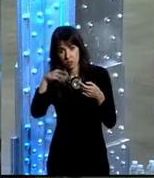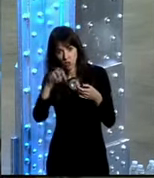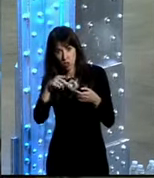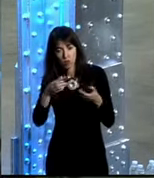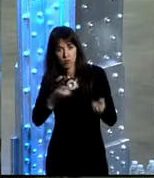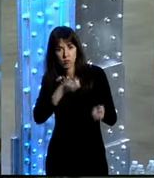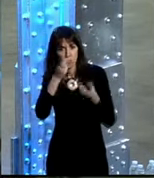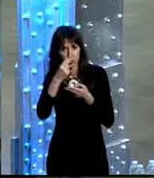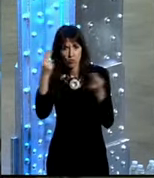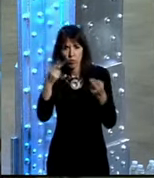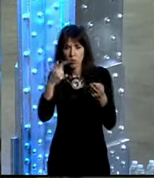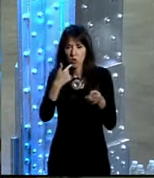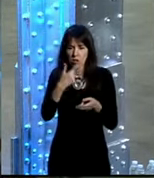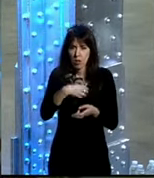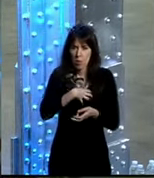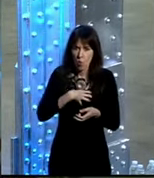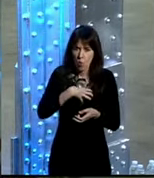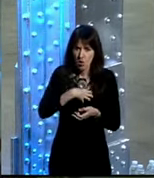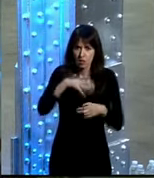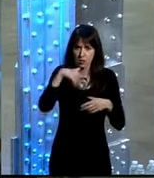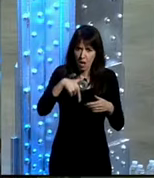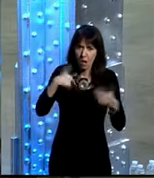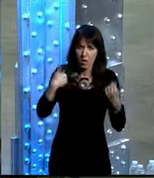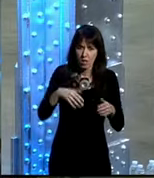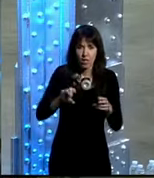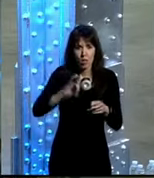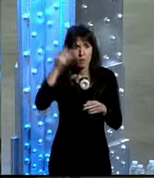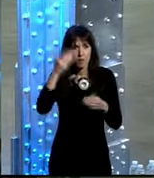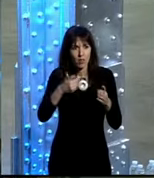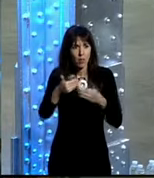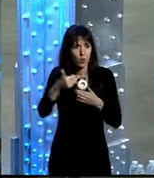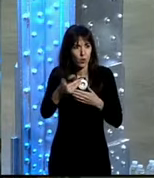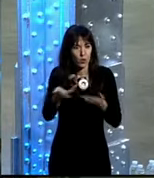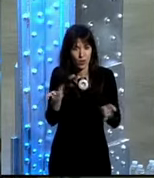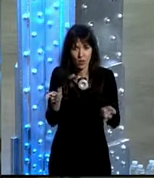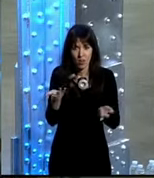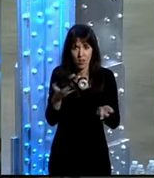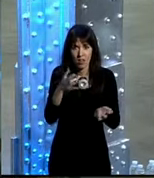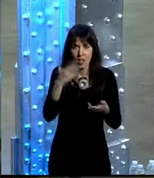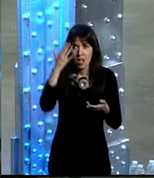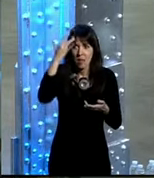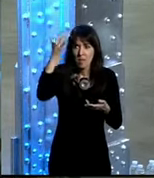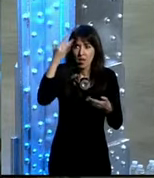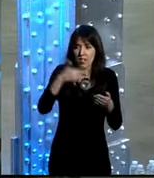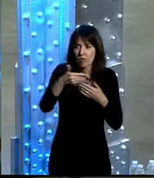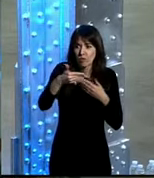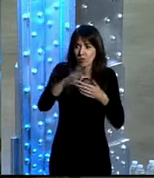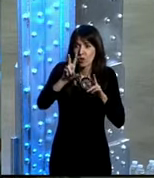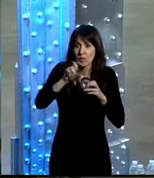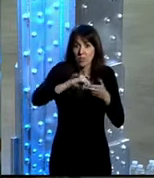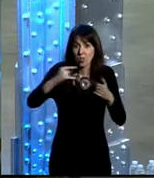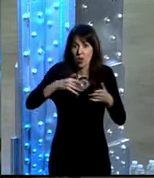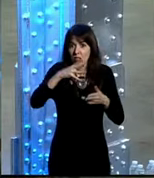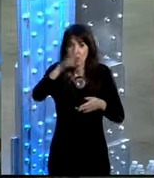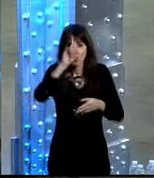He publicly said how difficult it is for him to invent the future, imagining a future and how it's going to be